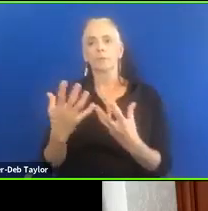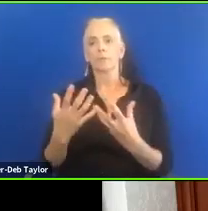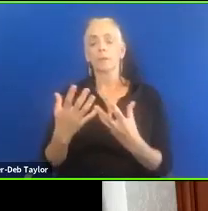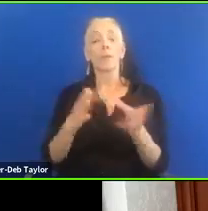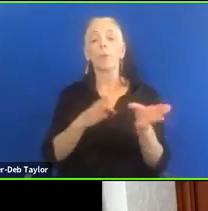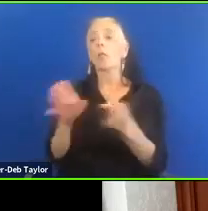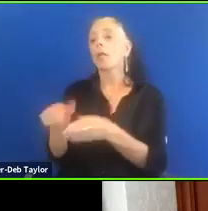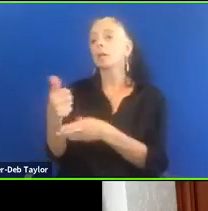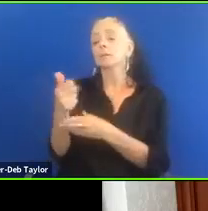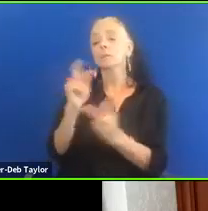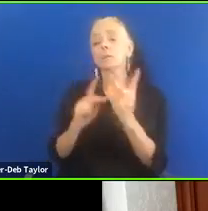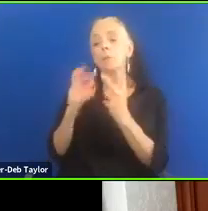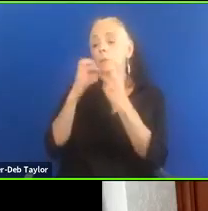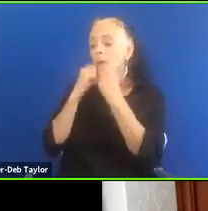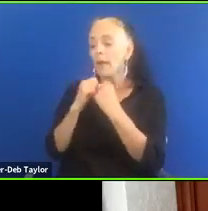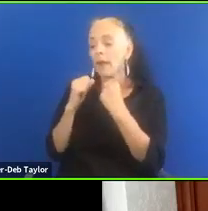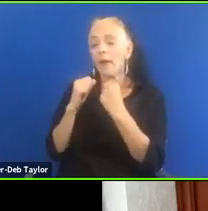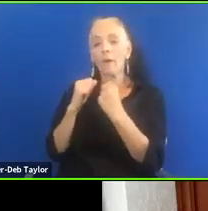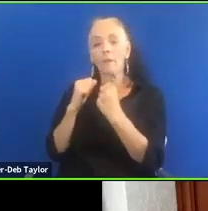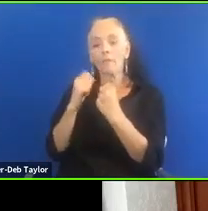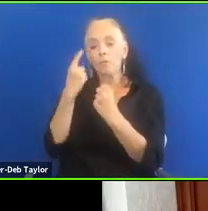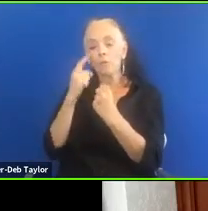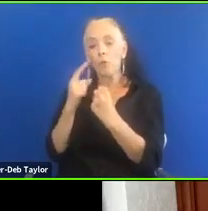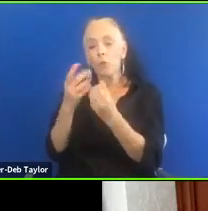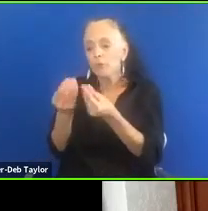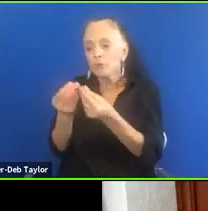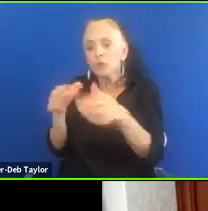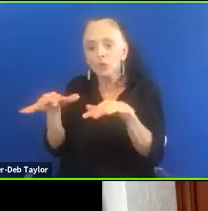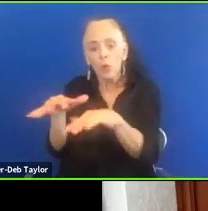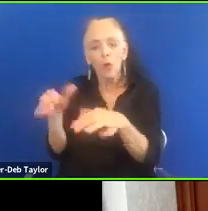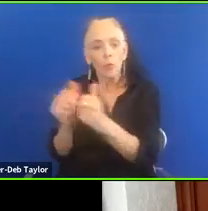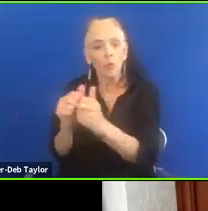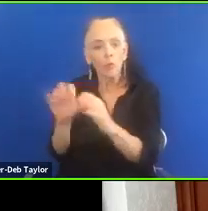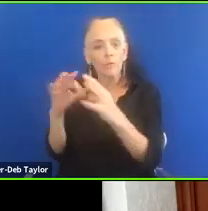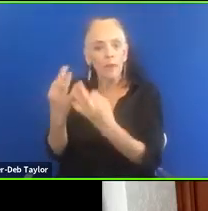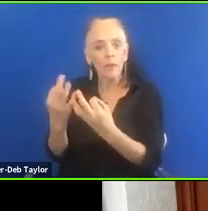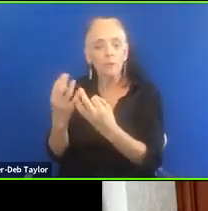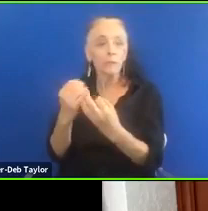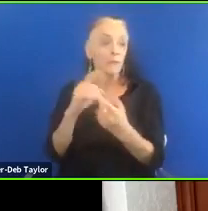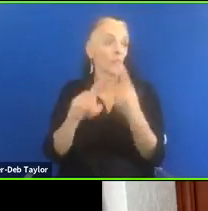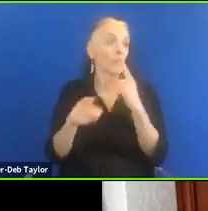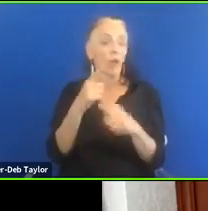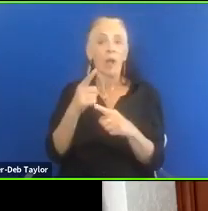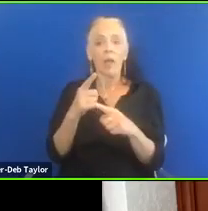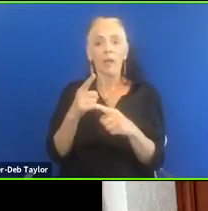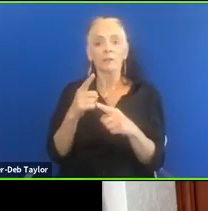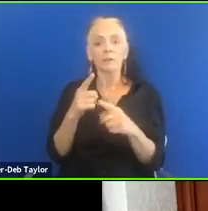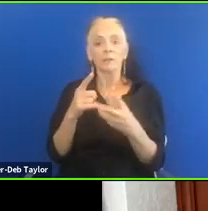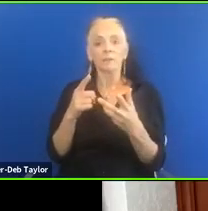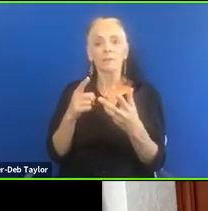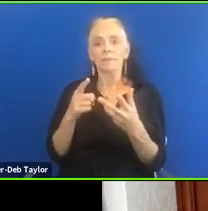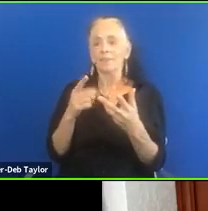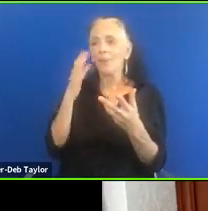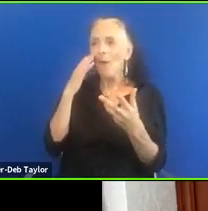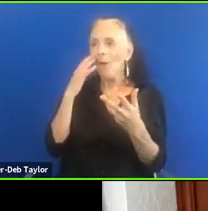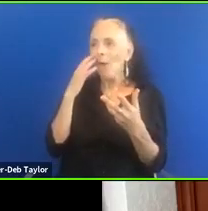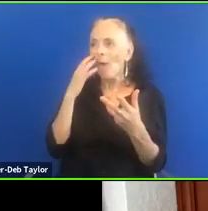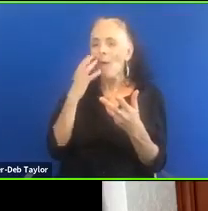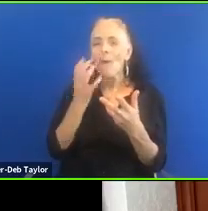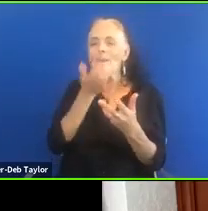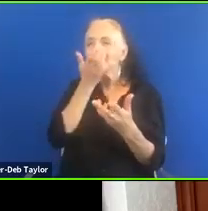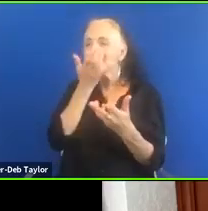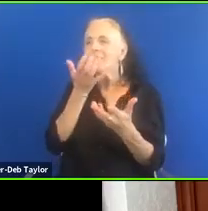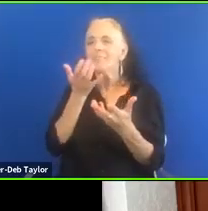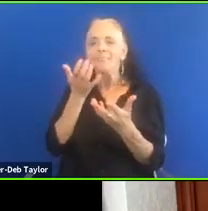and doing it with their family and even with their friends. Like we can be in the same field. We see